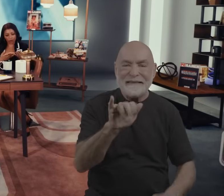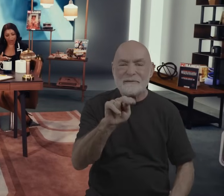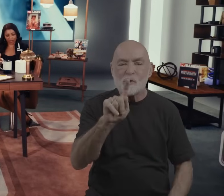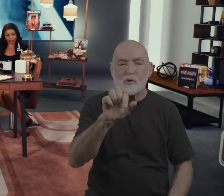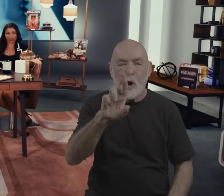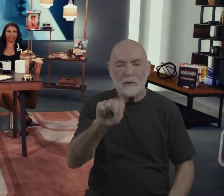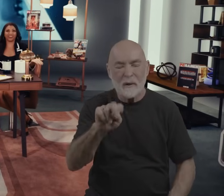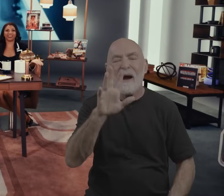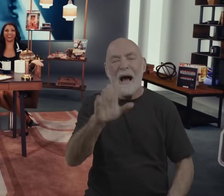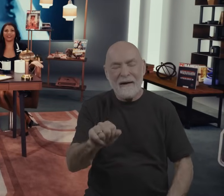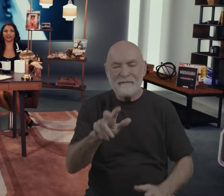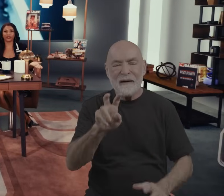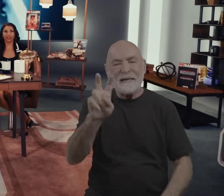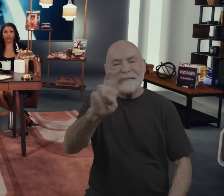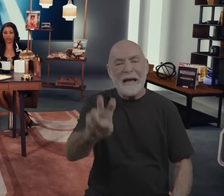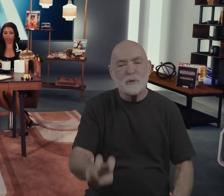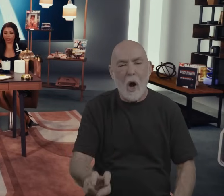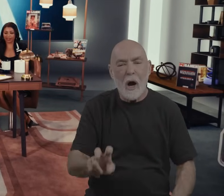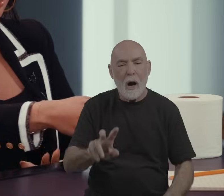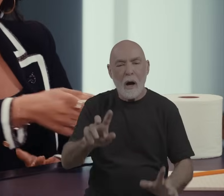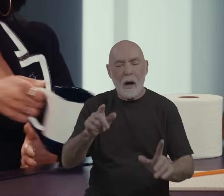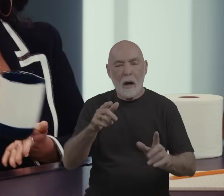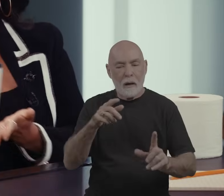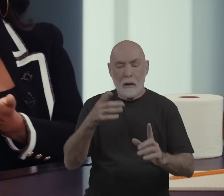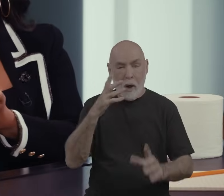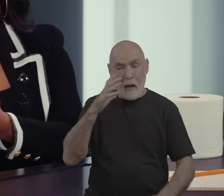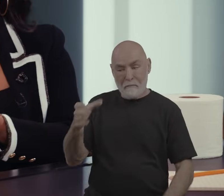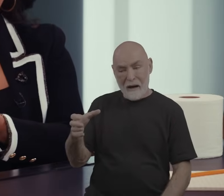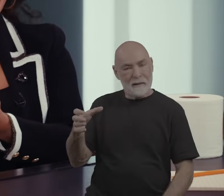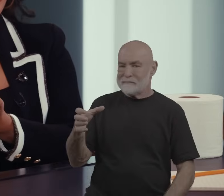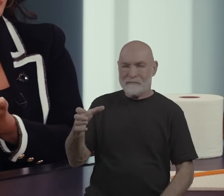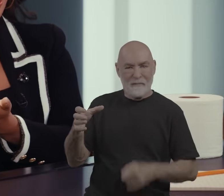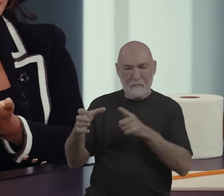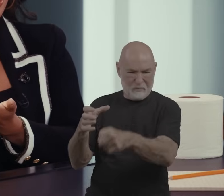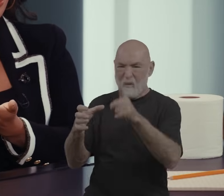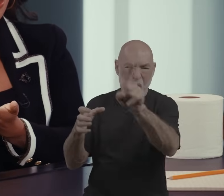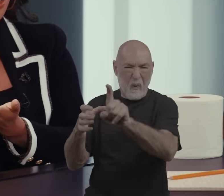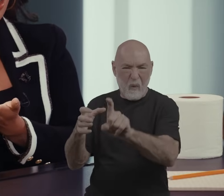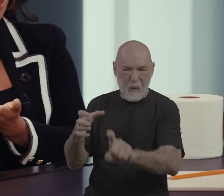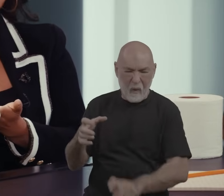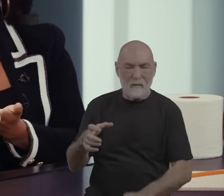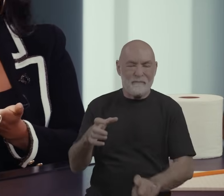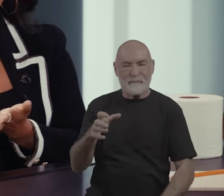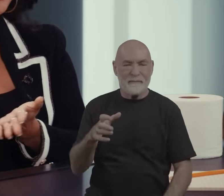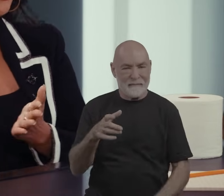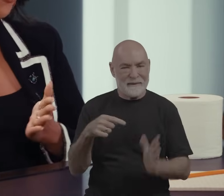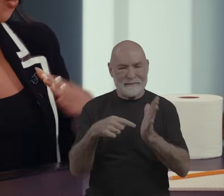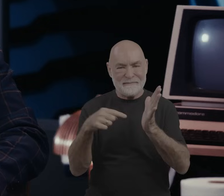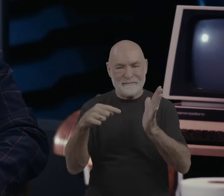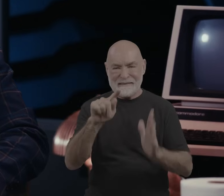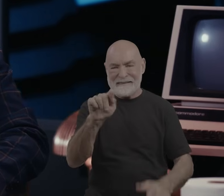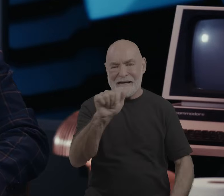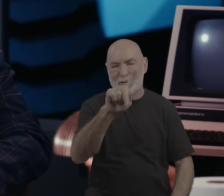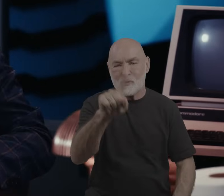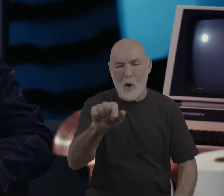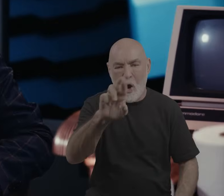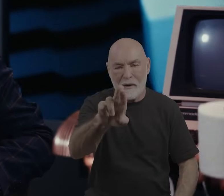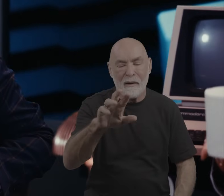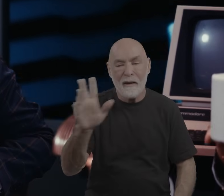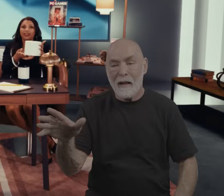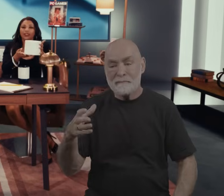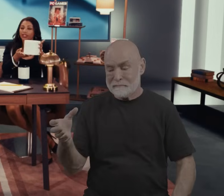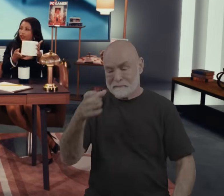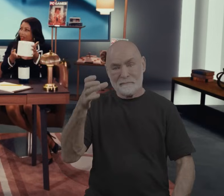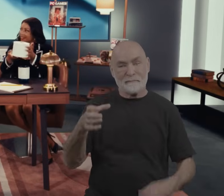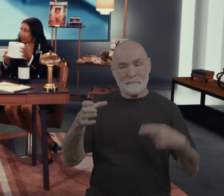our range of hidden tasers. To the untrained eye, a coffee mug. Yeah. In reality, a taser. Ooh, or how about